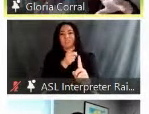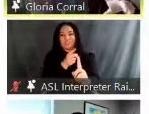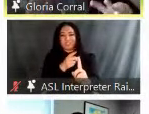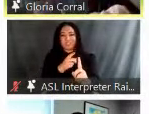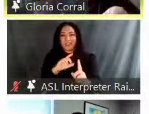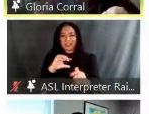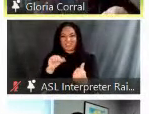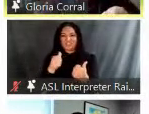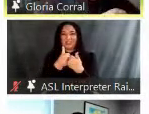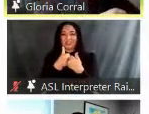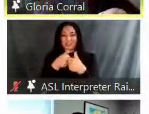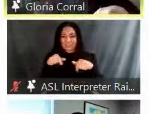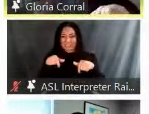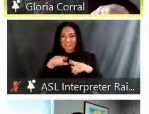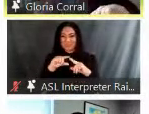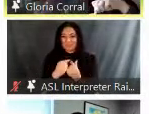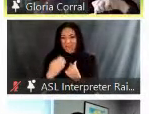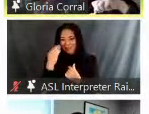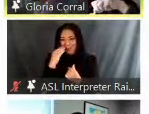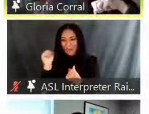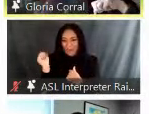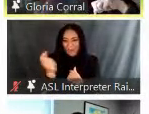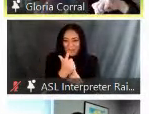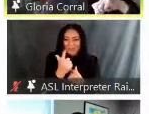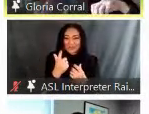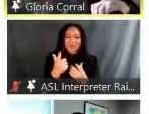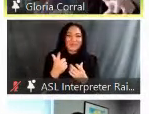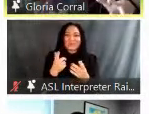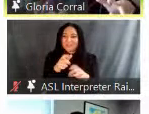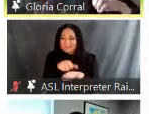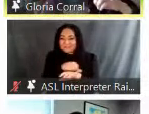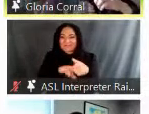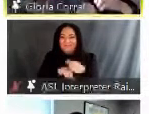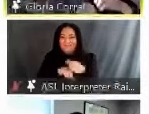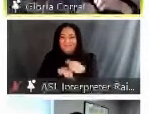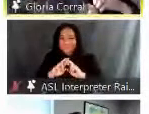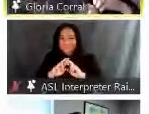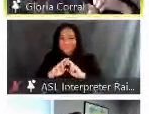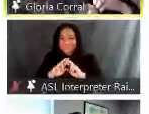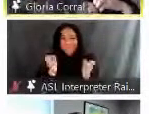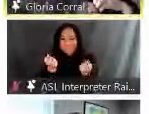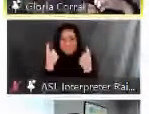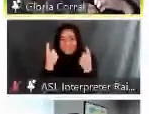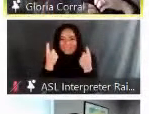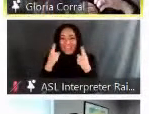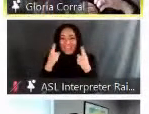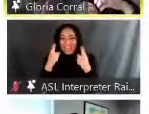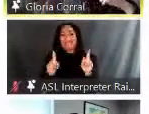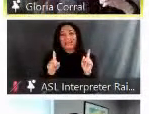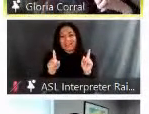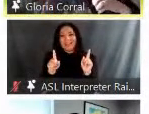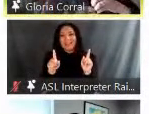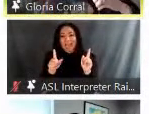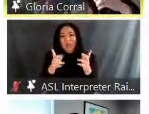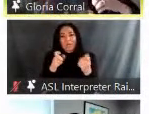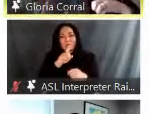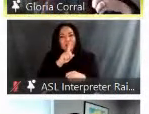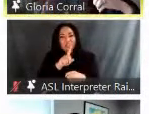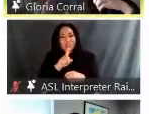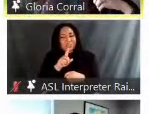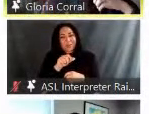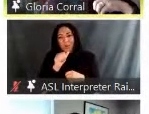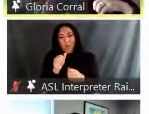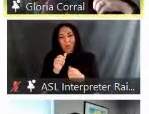group, which I know everyone here embraces and understands, but I wanted to make sure that we don't lose track